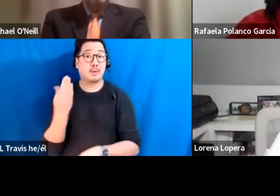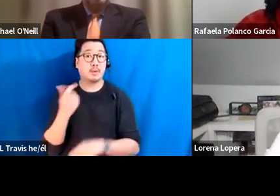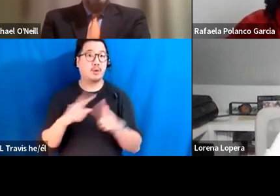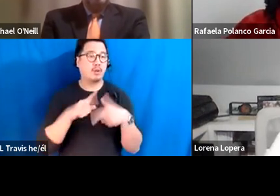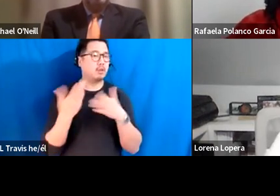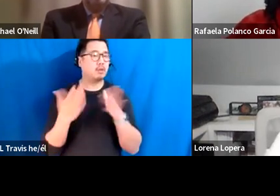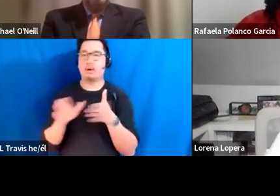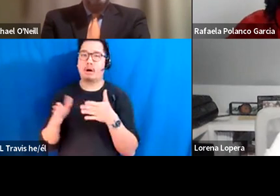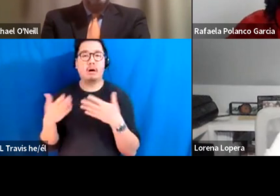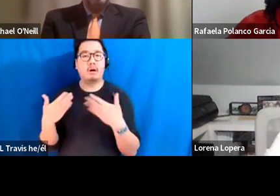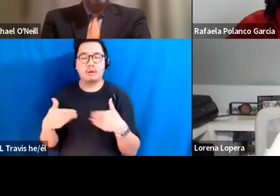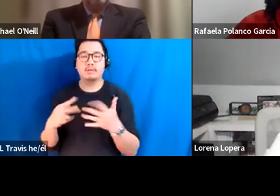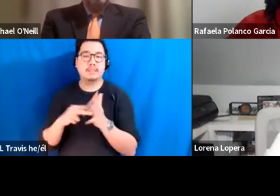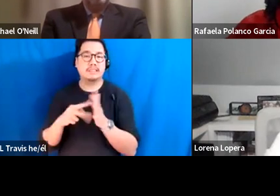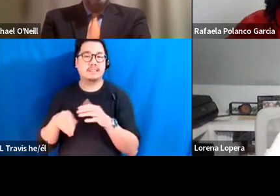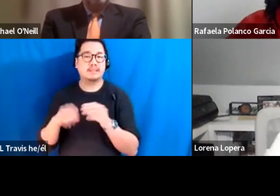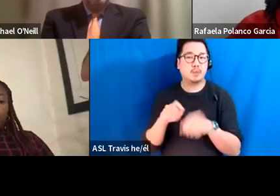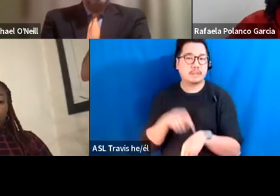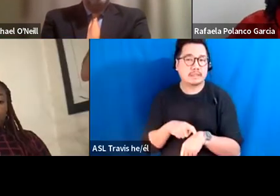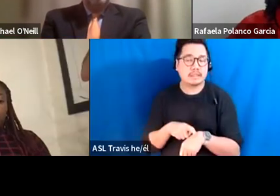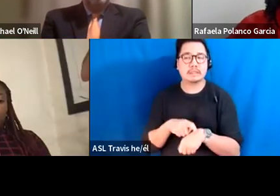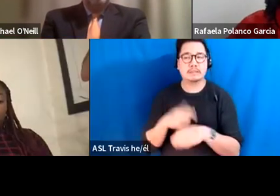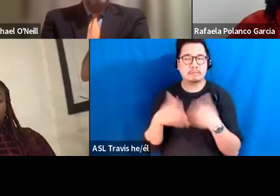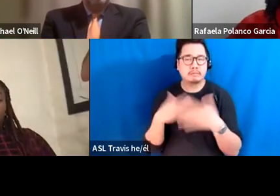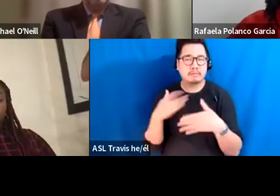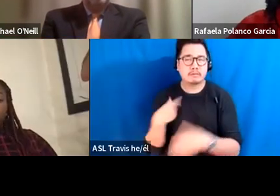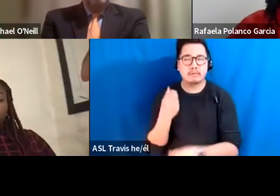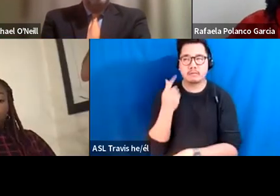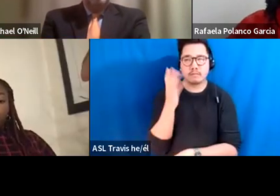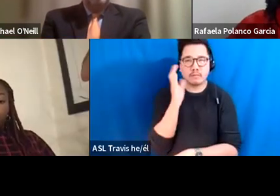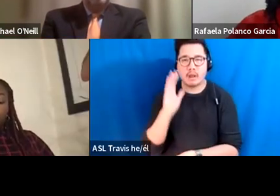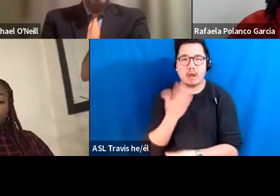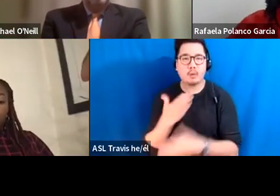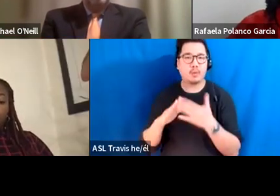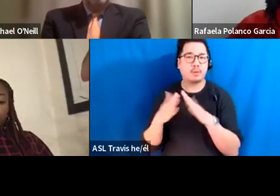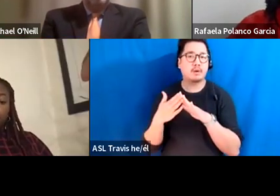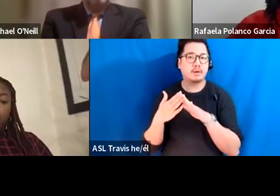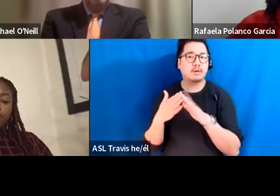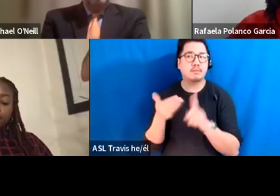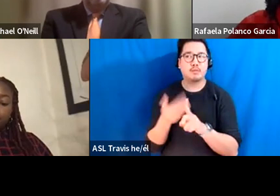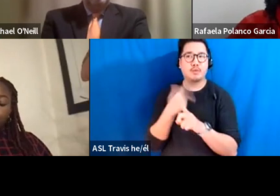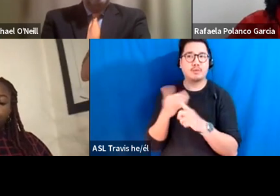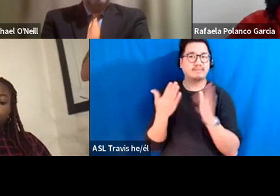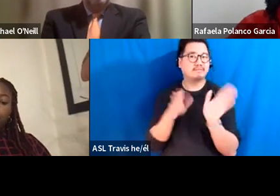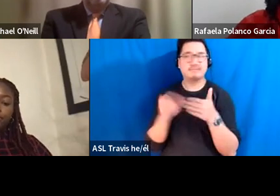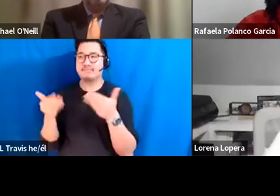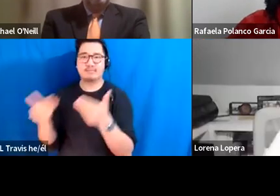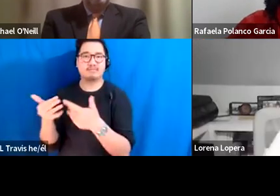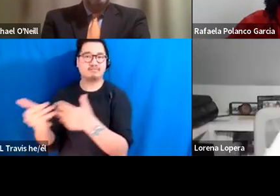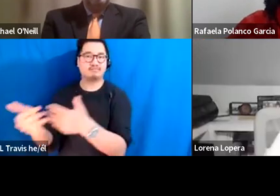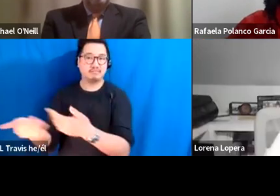we're just going to take more time to understand um and to listen to our community uh before we make that decision